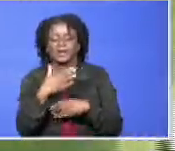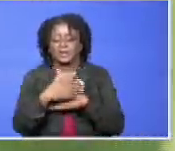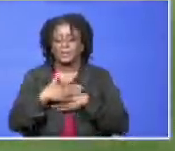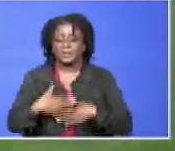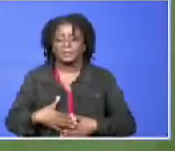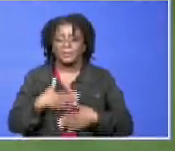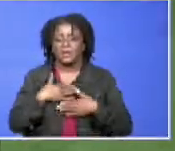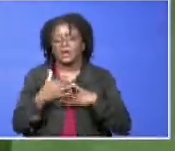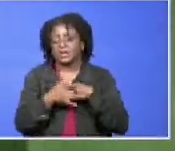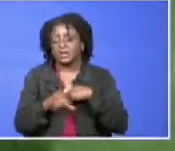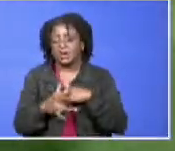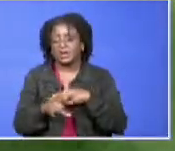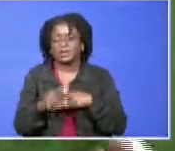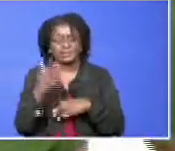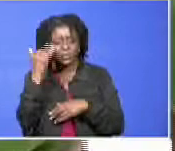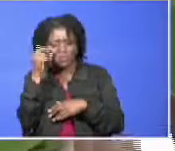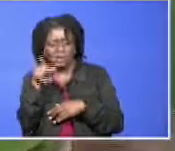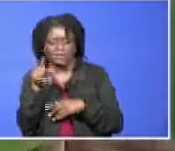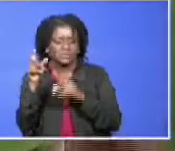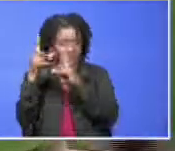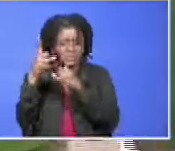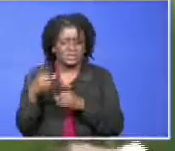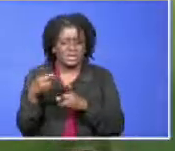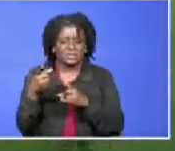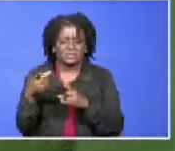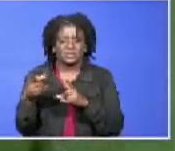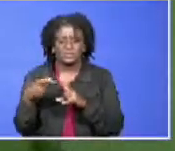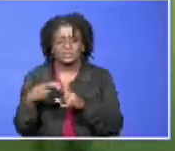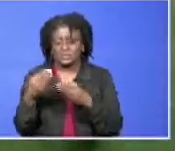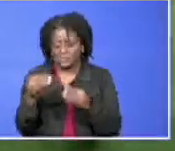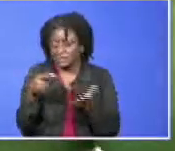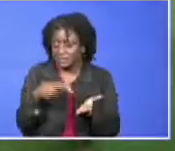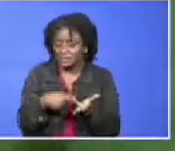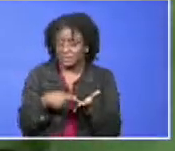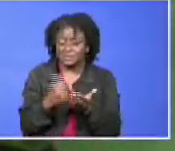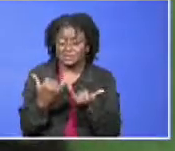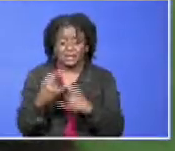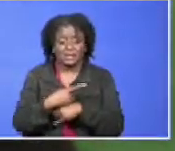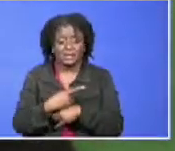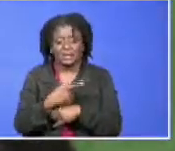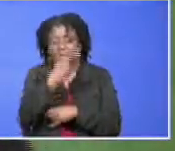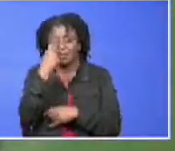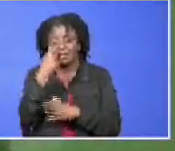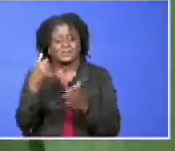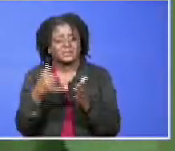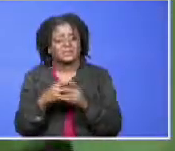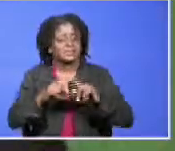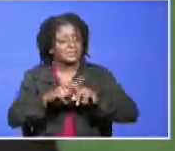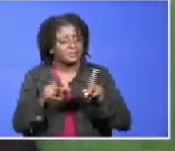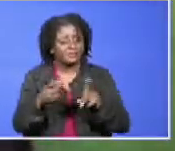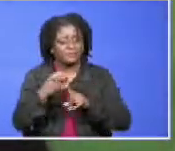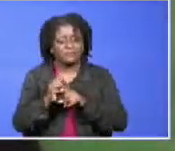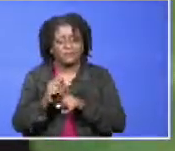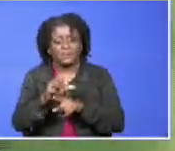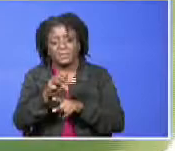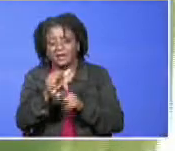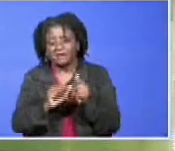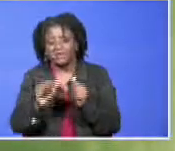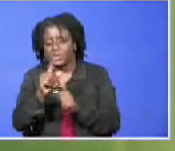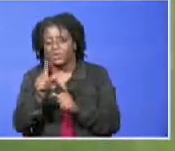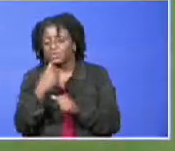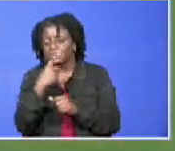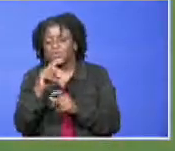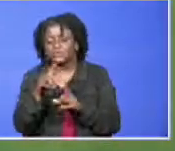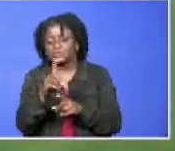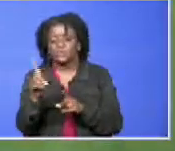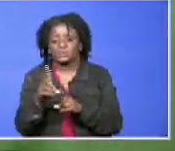it. And so why did you decide to go with this particular product today? Because it's different from everyone who's doing